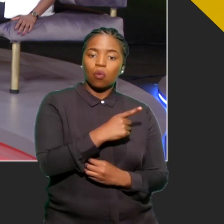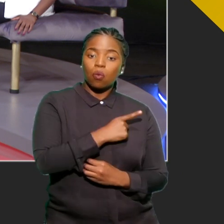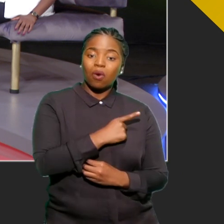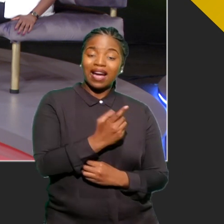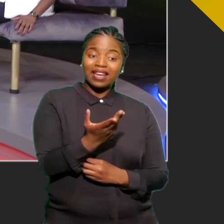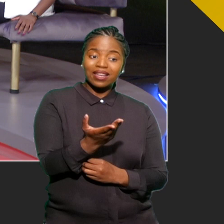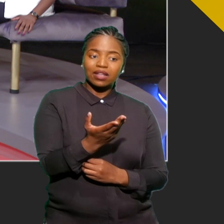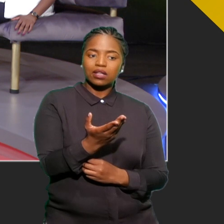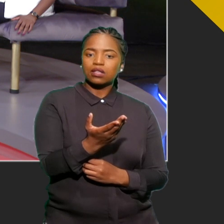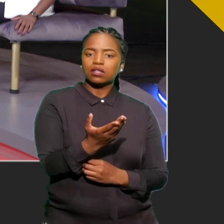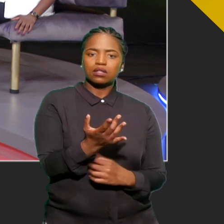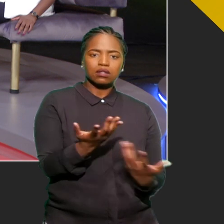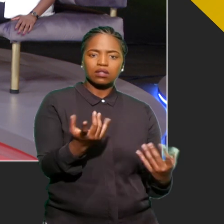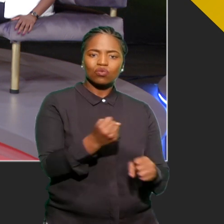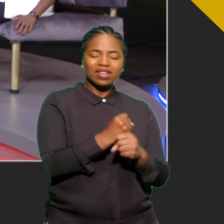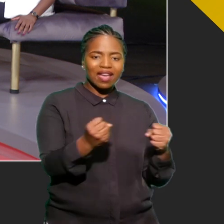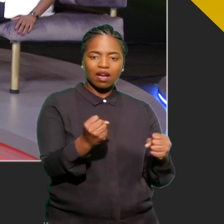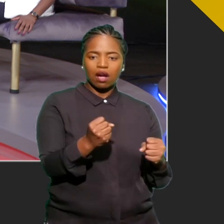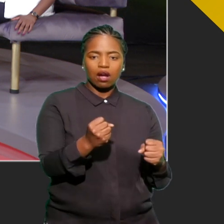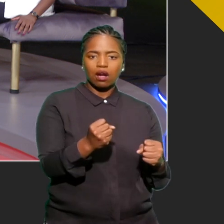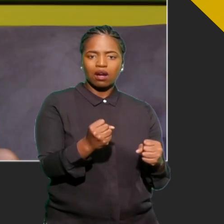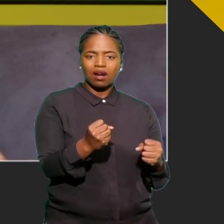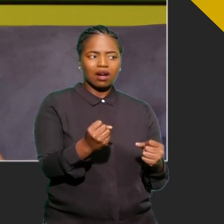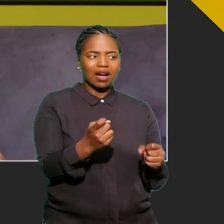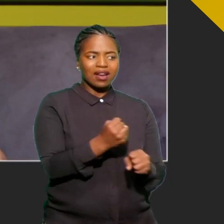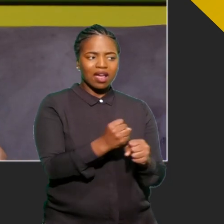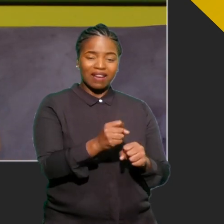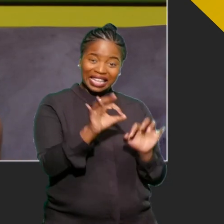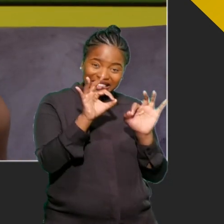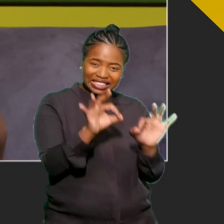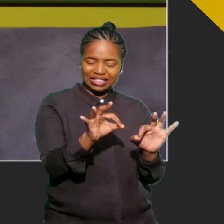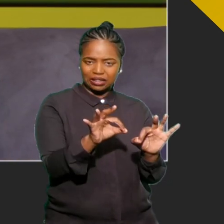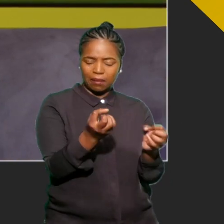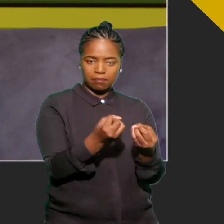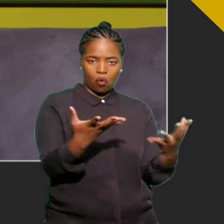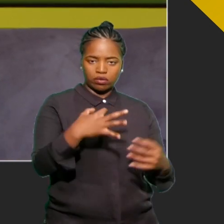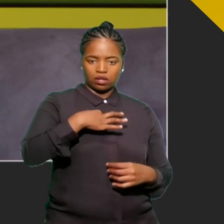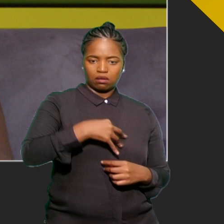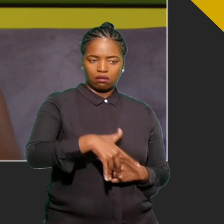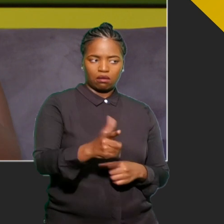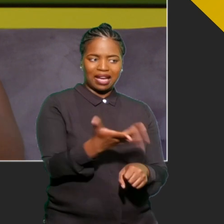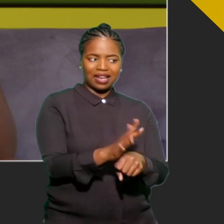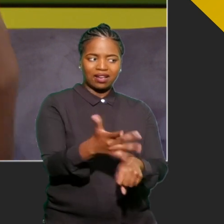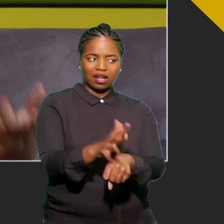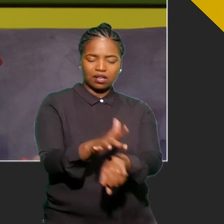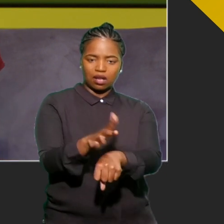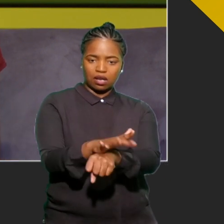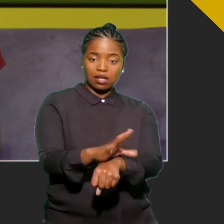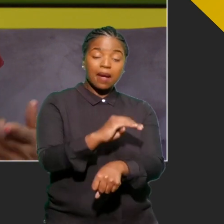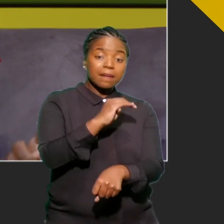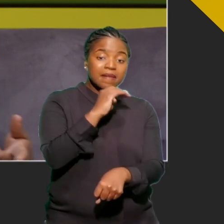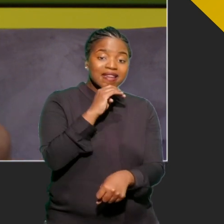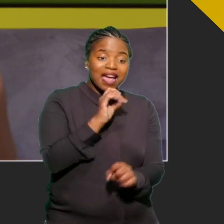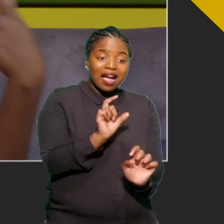king o ya season ene aba survive ntshi ya bana aba survive it's either a ka gona o boela